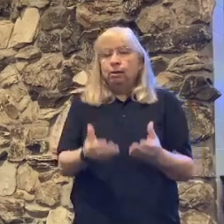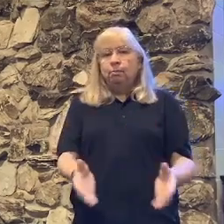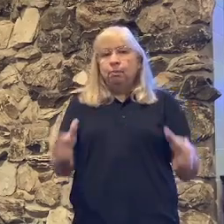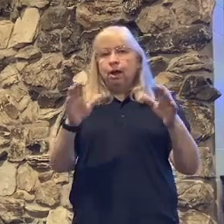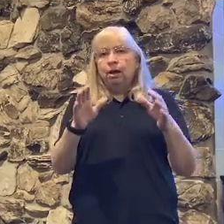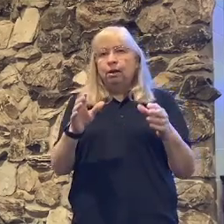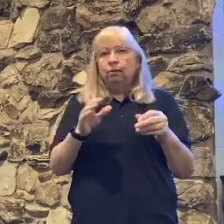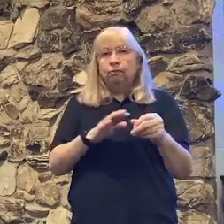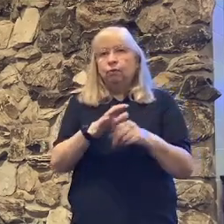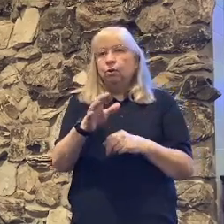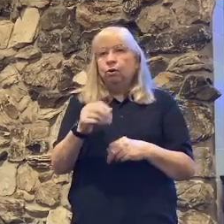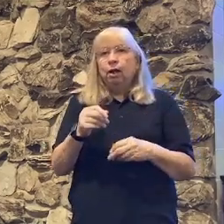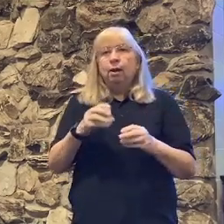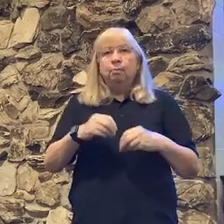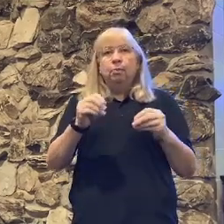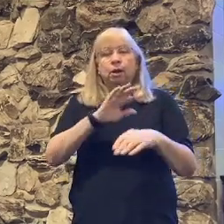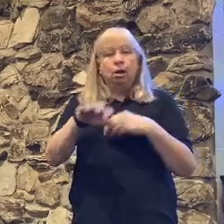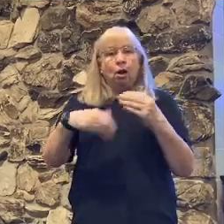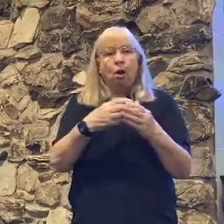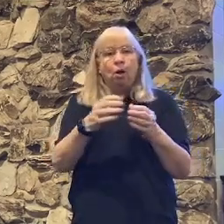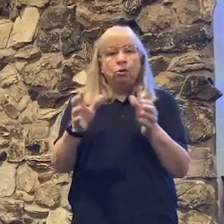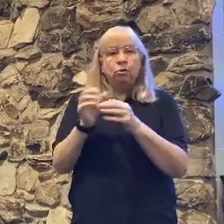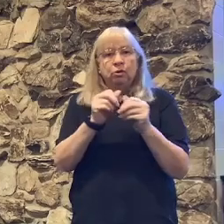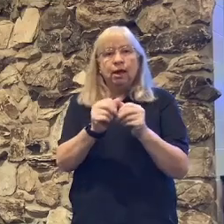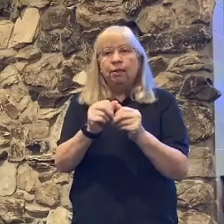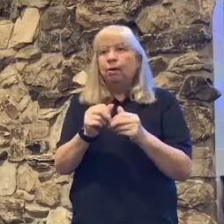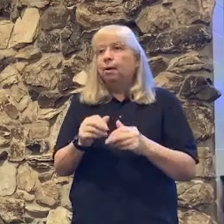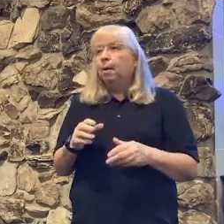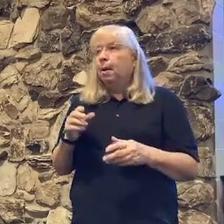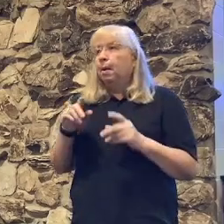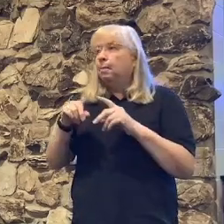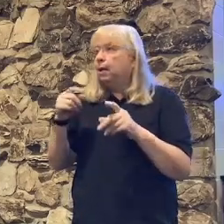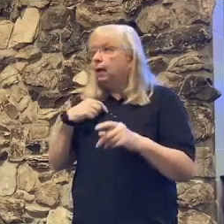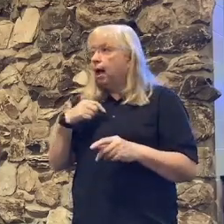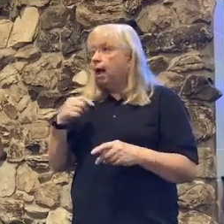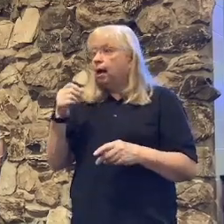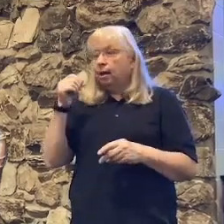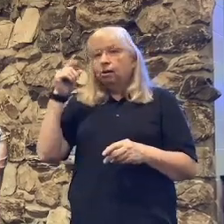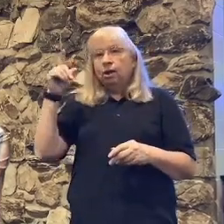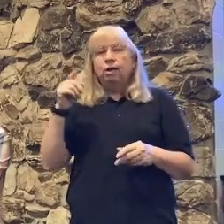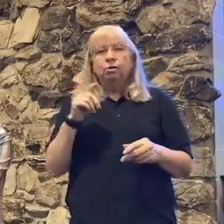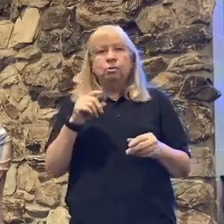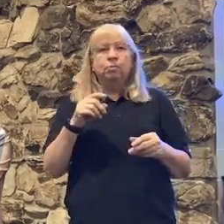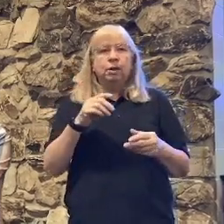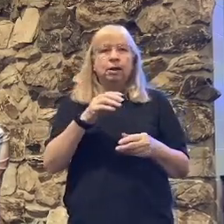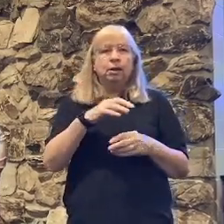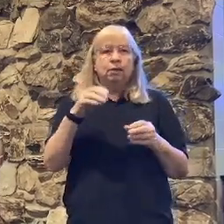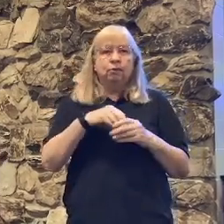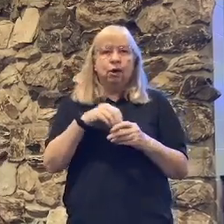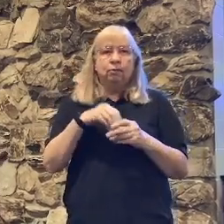putting it all together. Bart, I understand you've been involved in a congregational project.